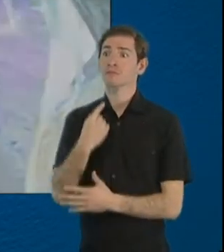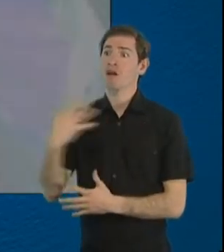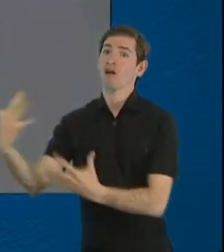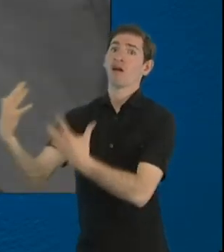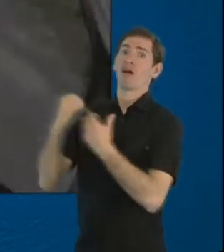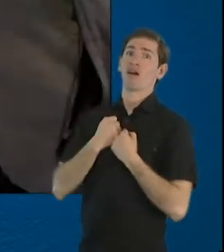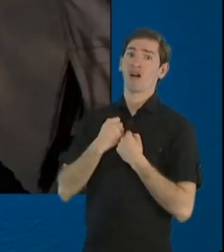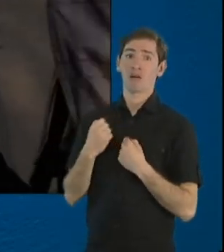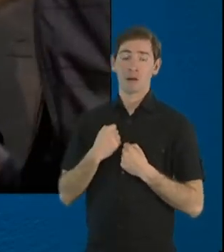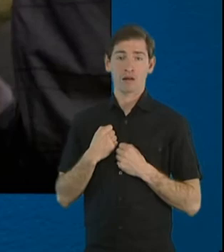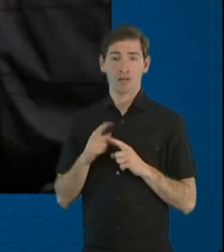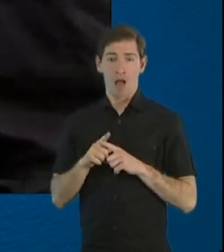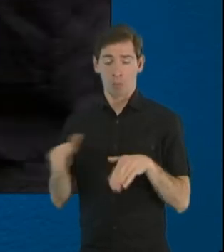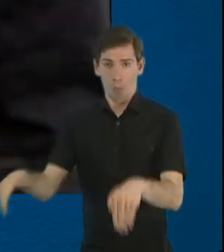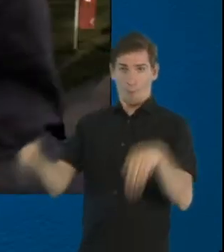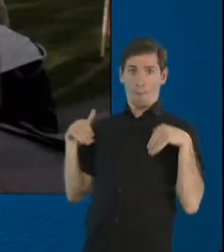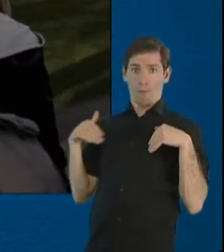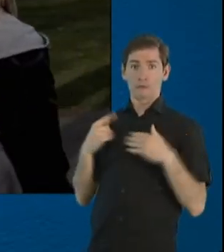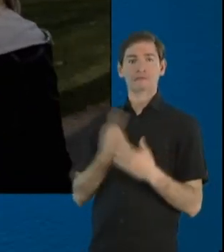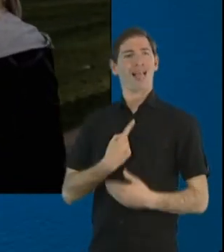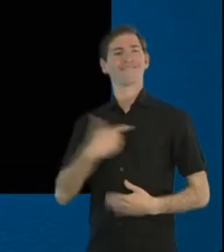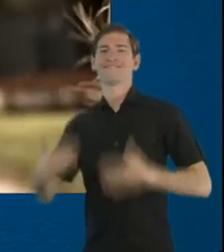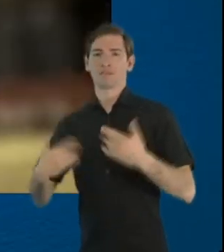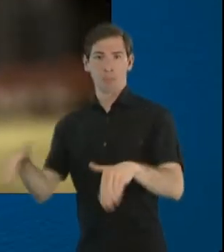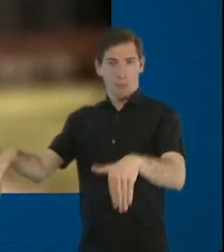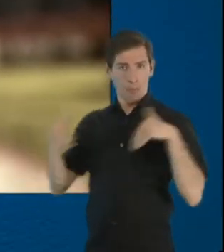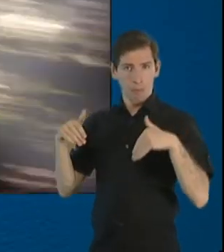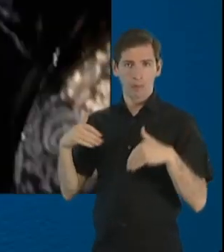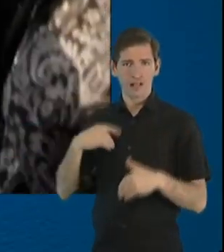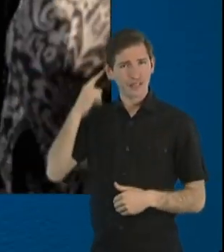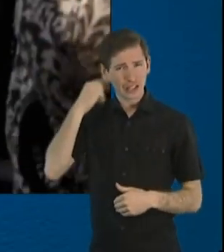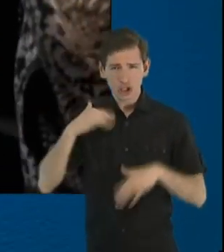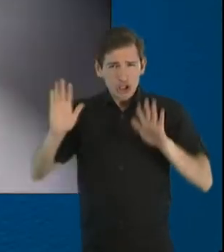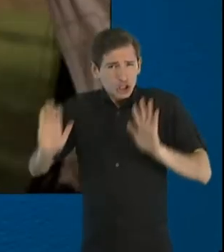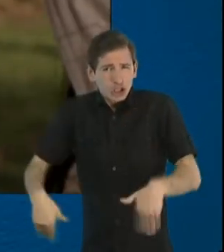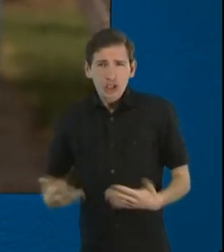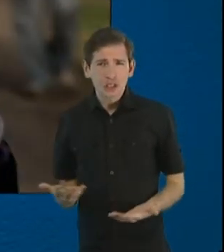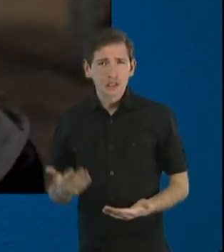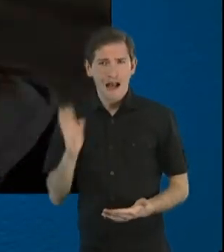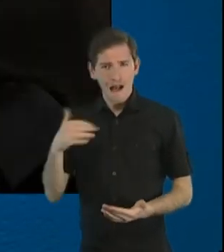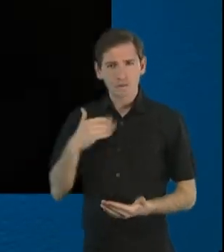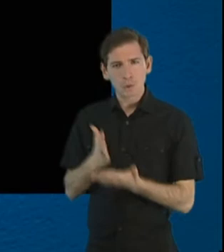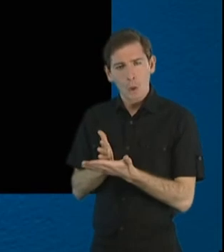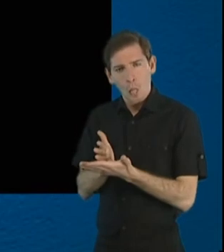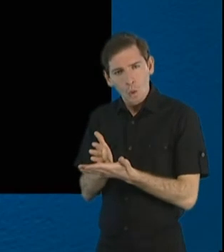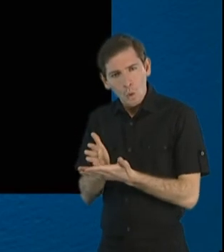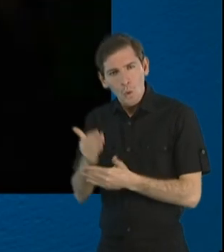When I got mugged, I just stopped being myself, and I don't think you should go through it,